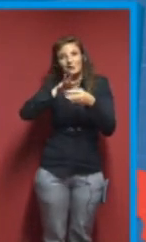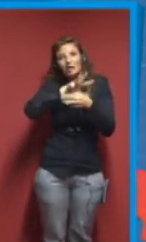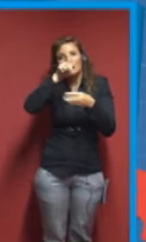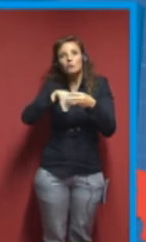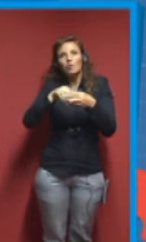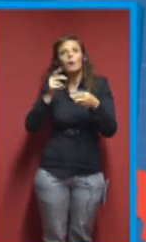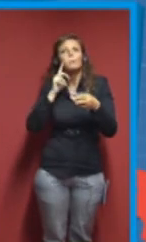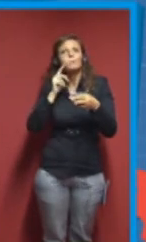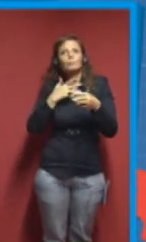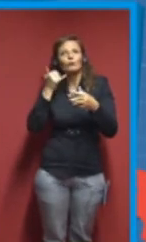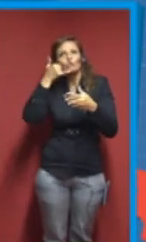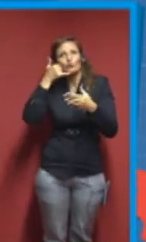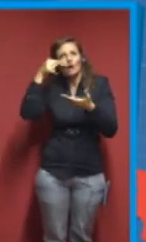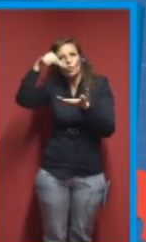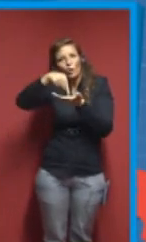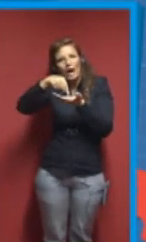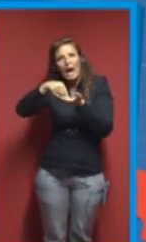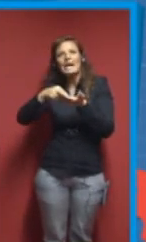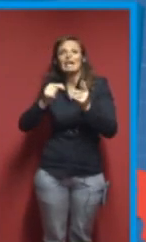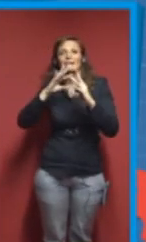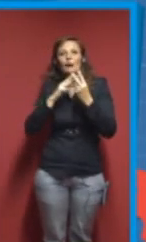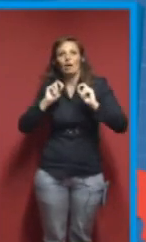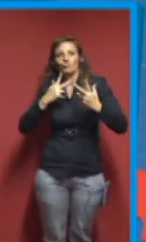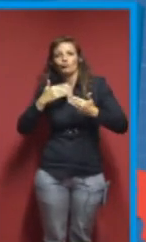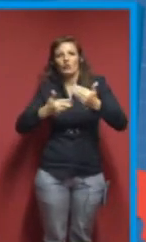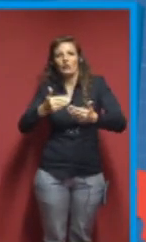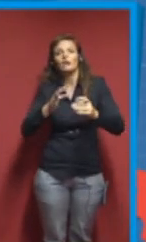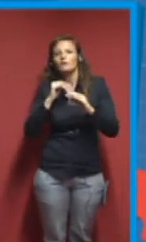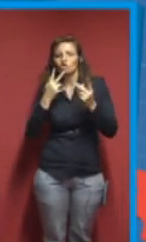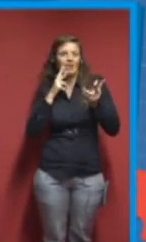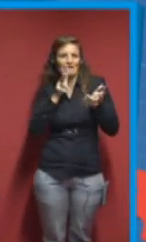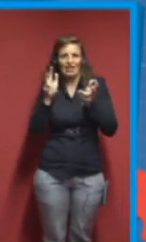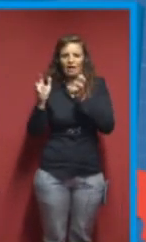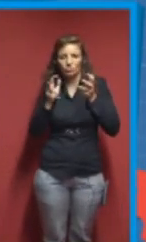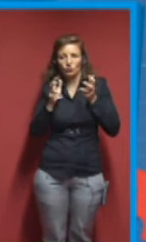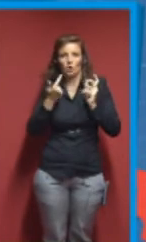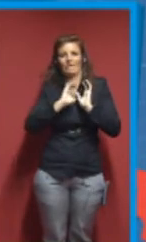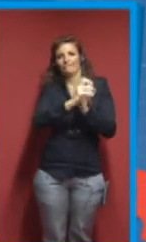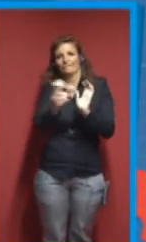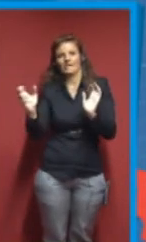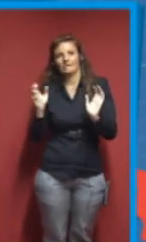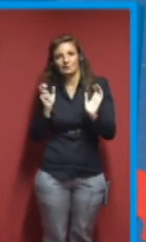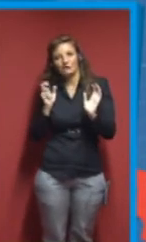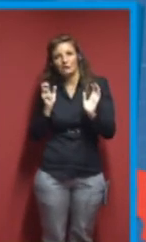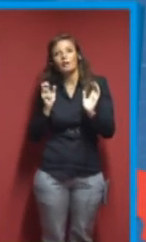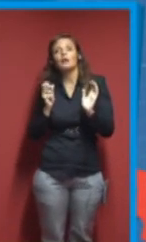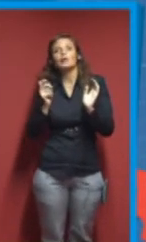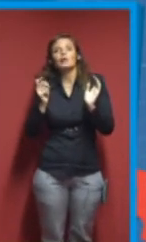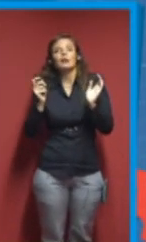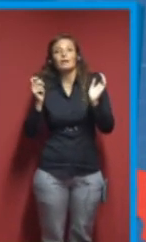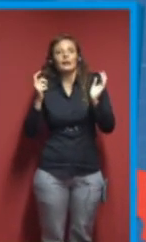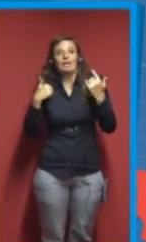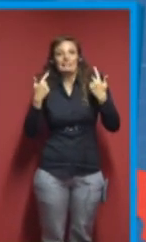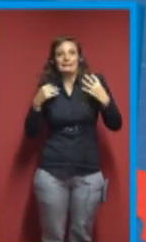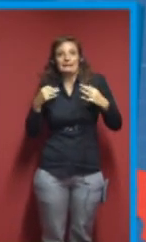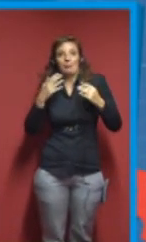are many, many sensors that you can find in your mobile phone that just were not available for low cost, low size, low power, etc. That's